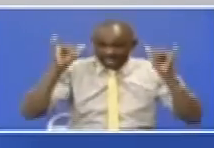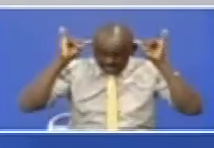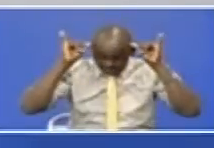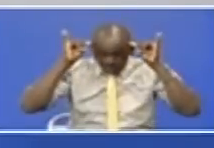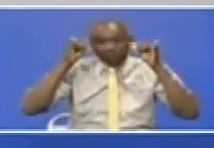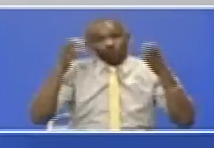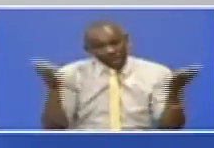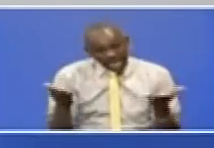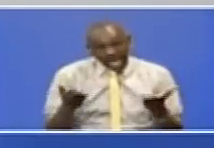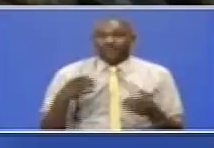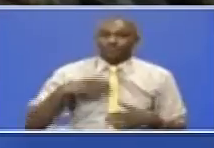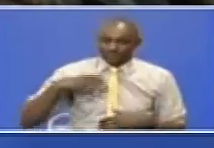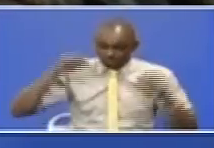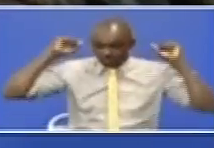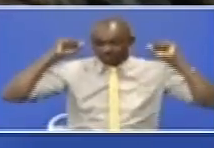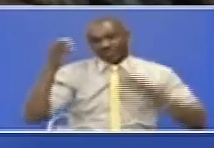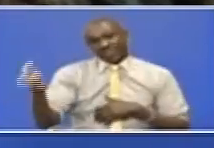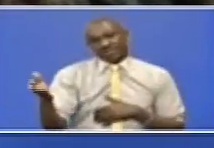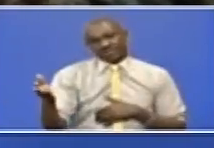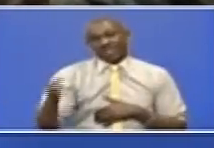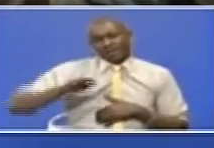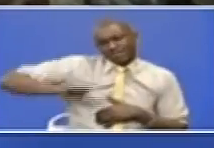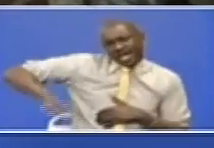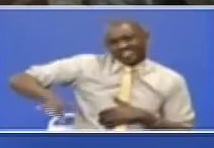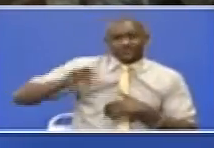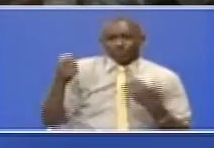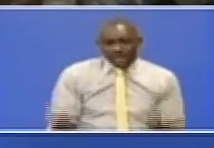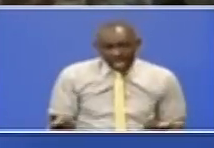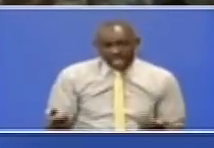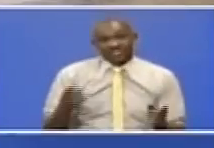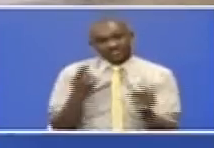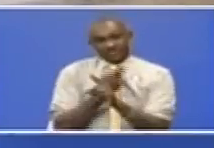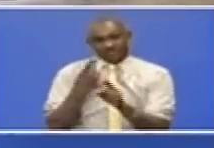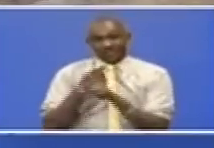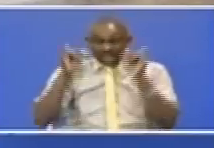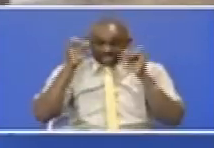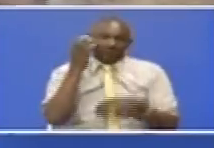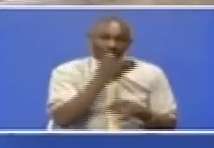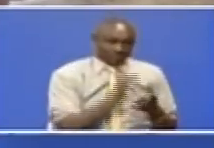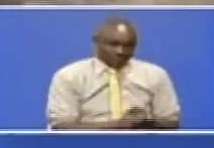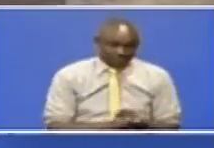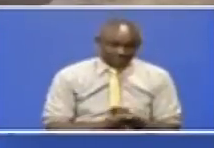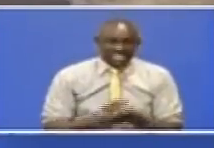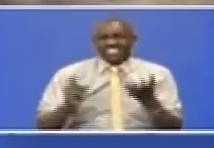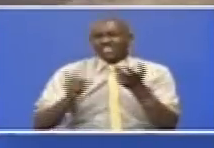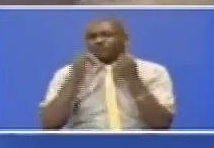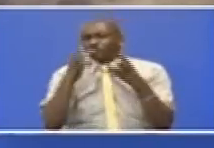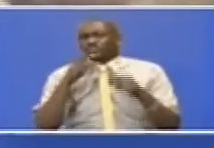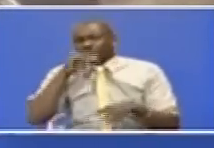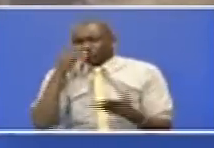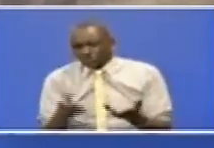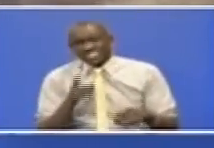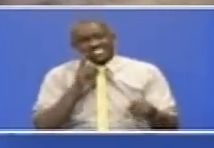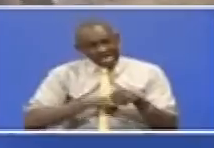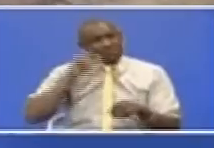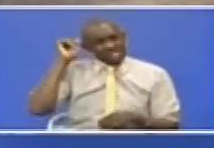are raised by pastoralists, with the remainder coming from highland cattle. Statistics further show that while